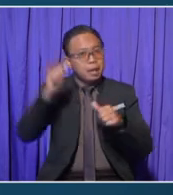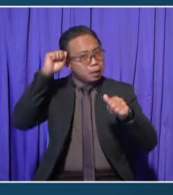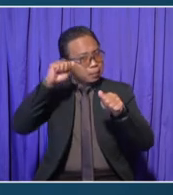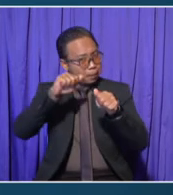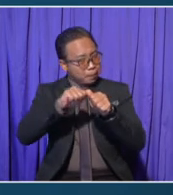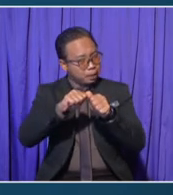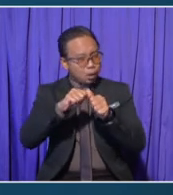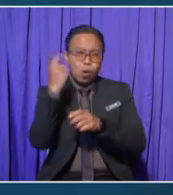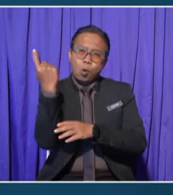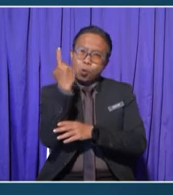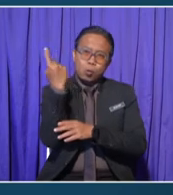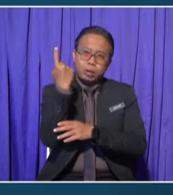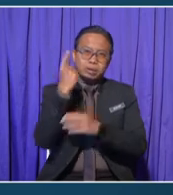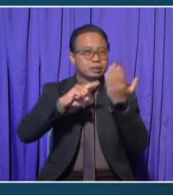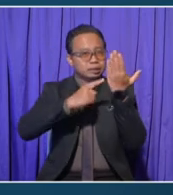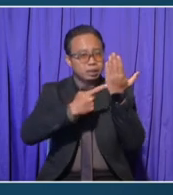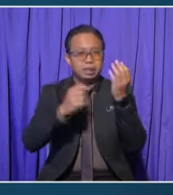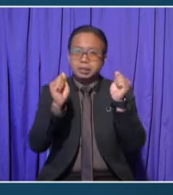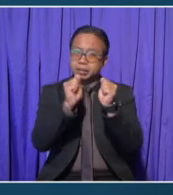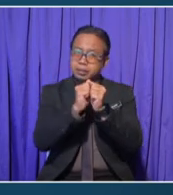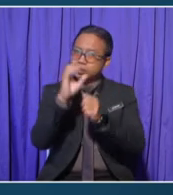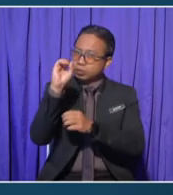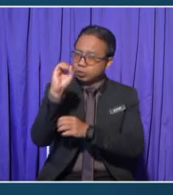Remember, always start at 0.